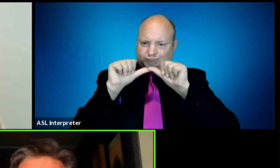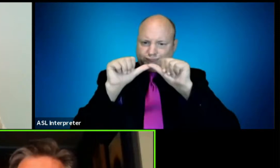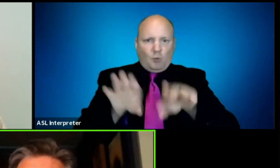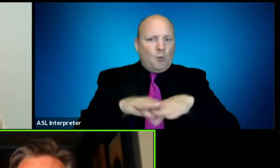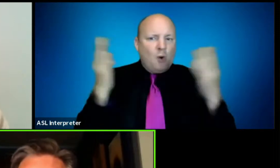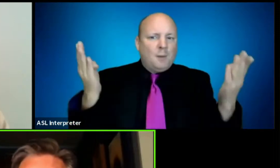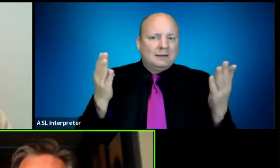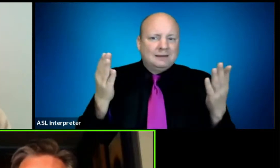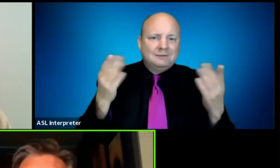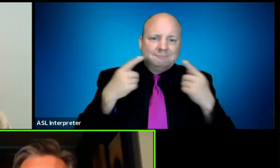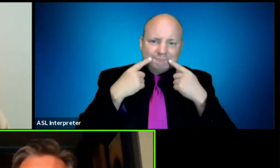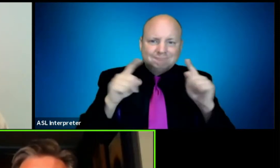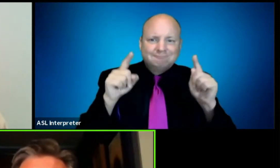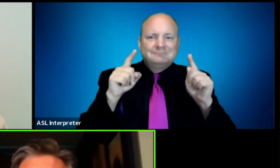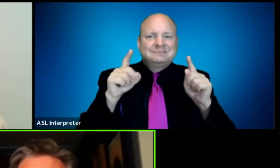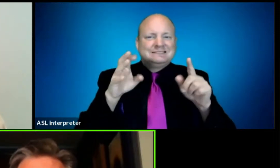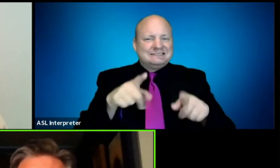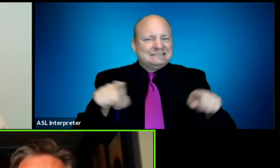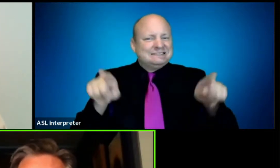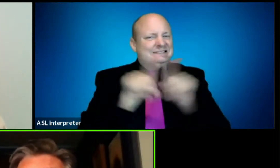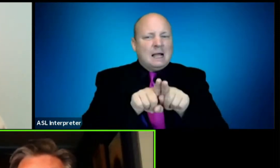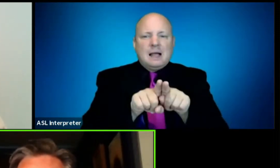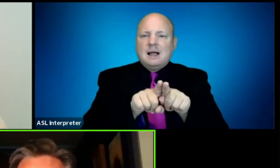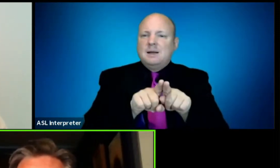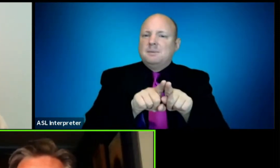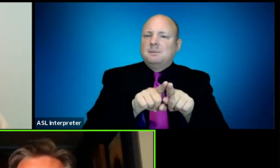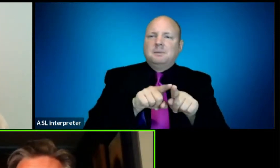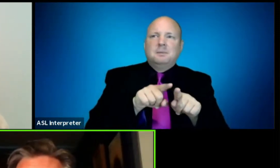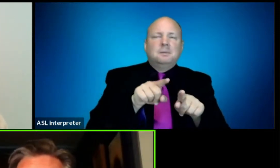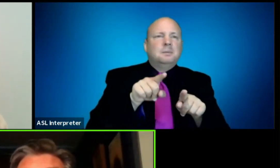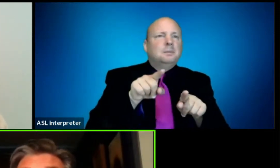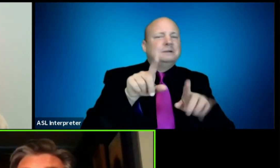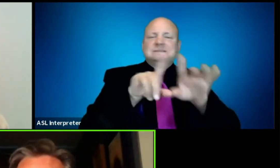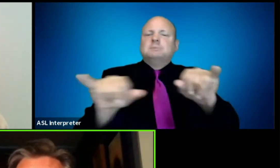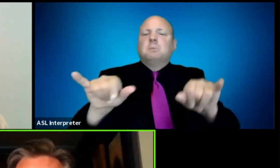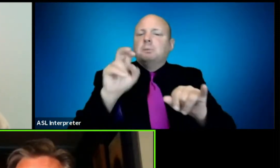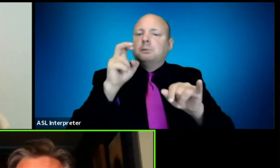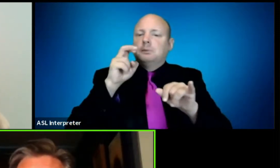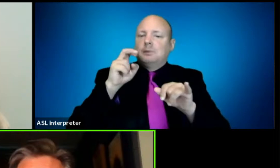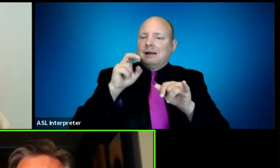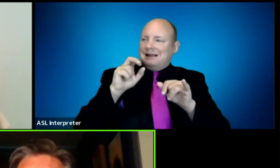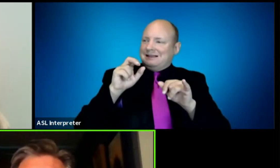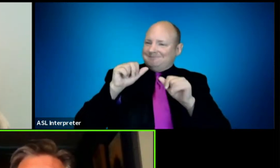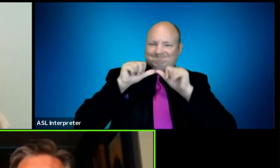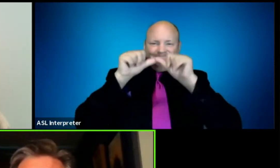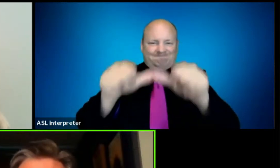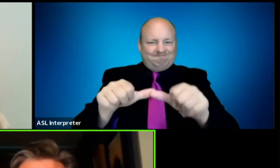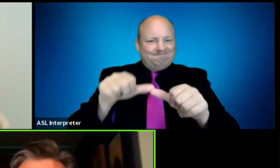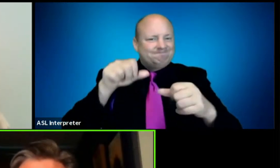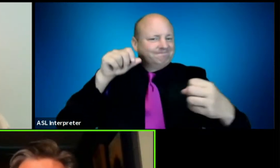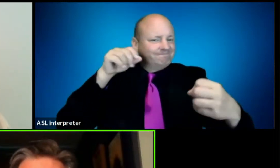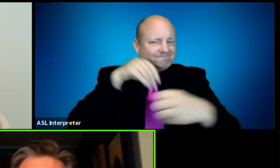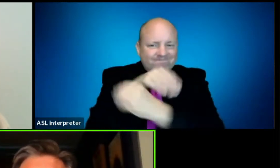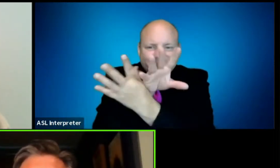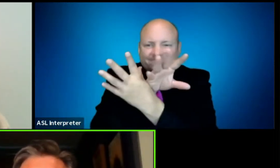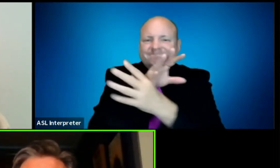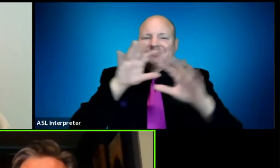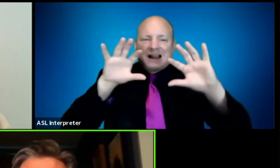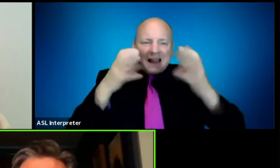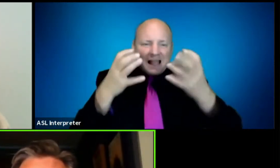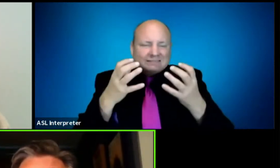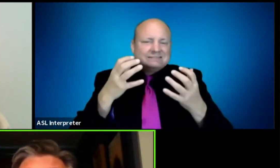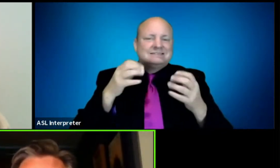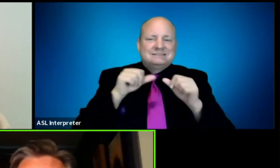those tools available to provide educational services to students at home. It's going to look different school to school and district to district, with some